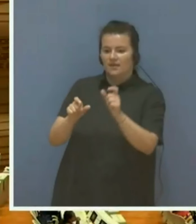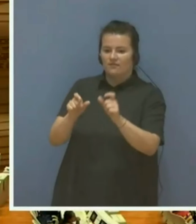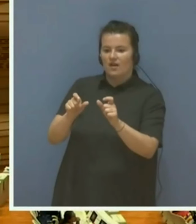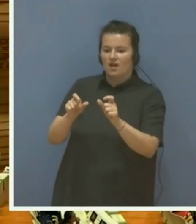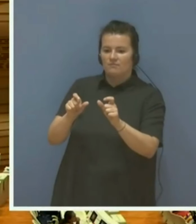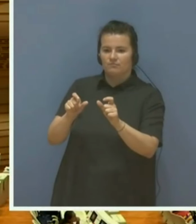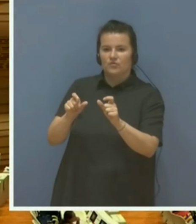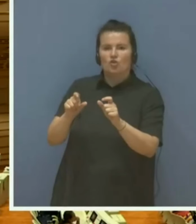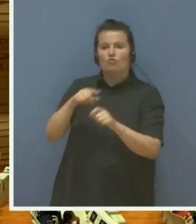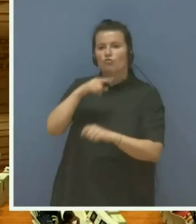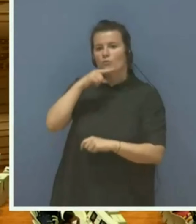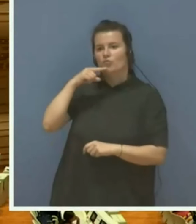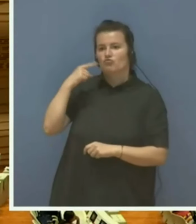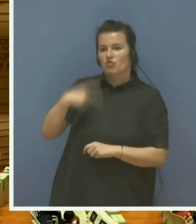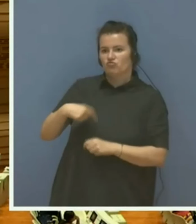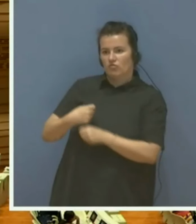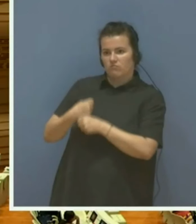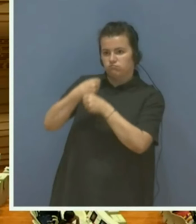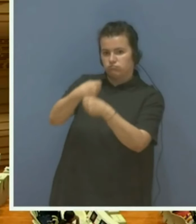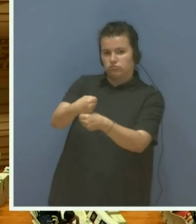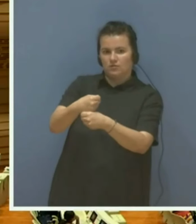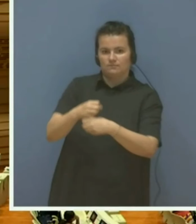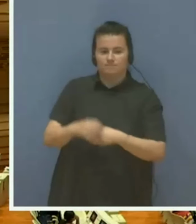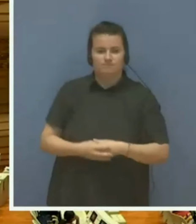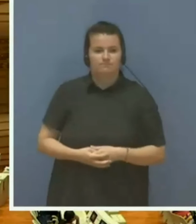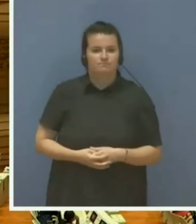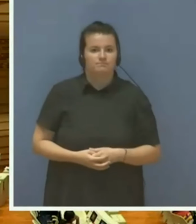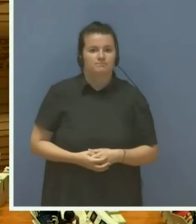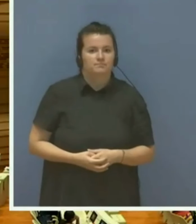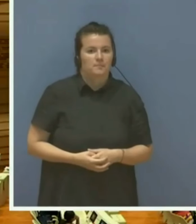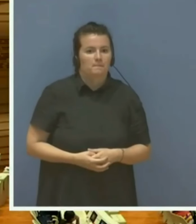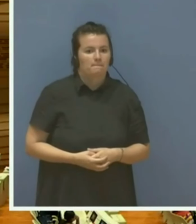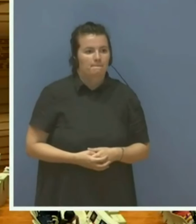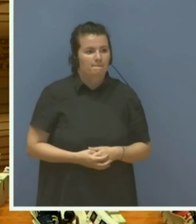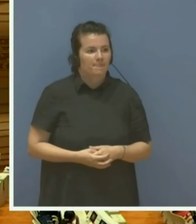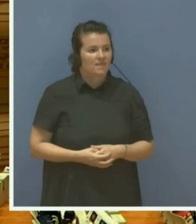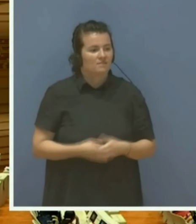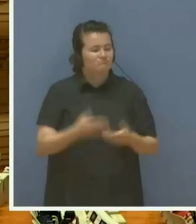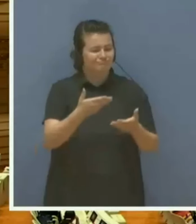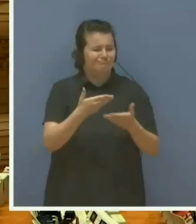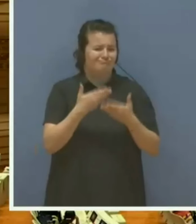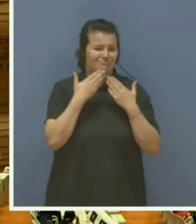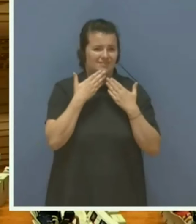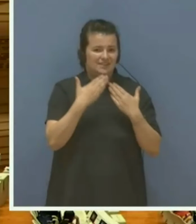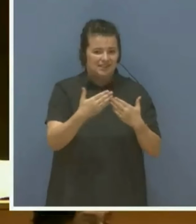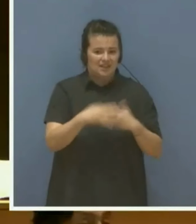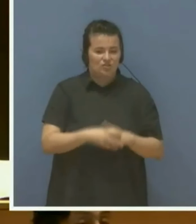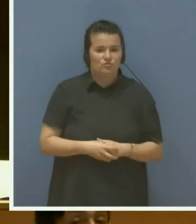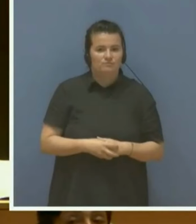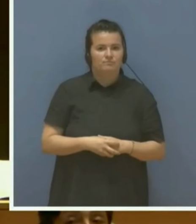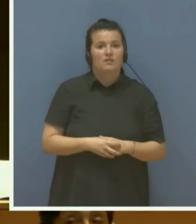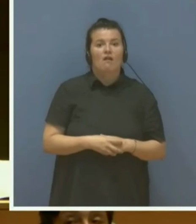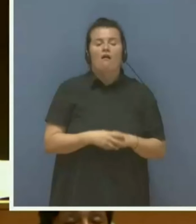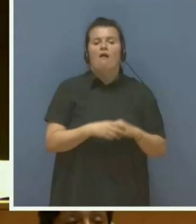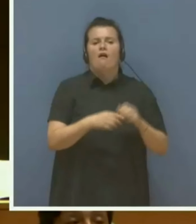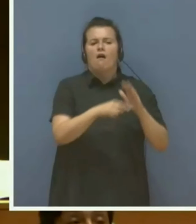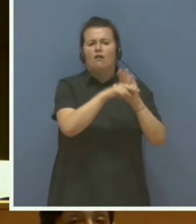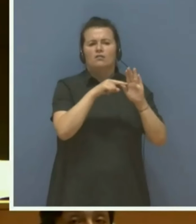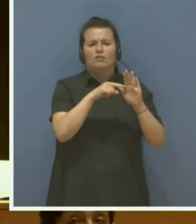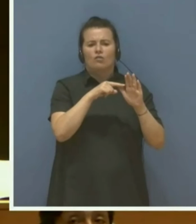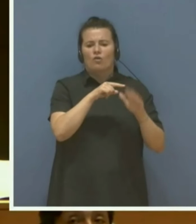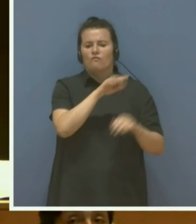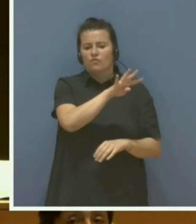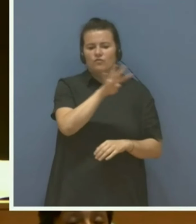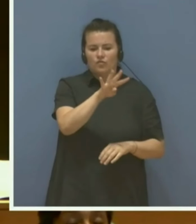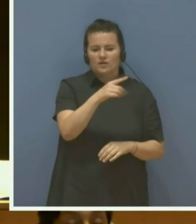Yana, you have the floor. Thank you. Thank you, Madam Chair. EMRIP Article 44 states, all the rights